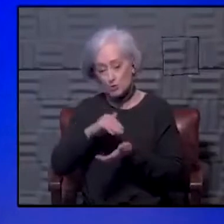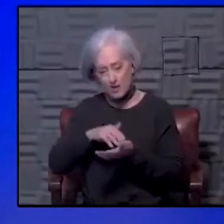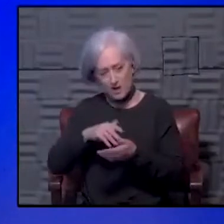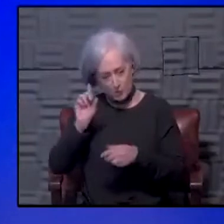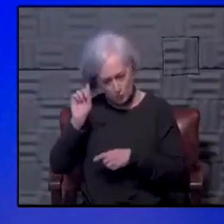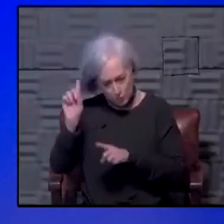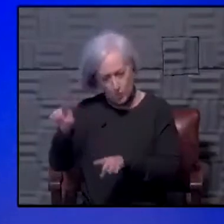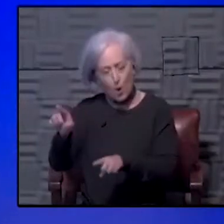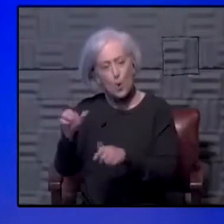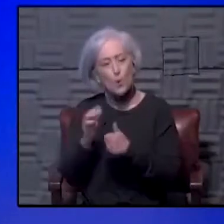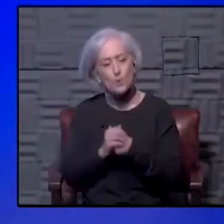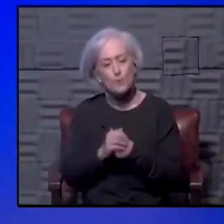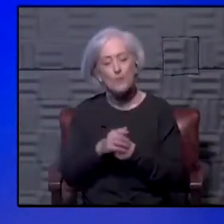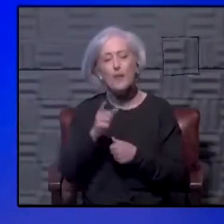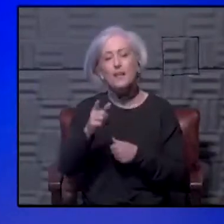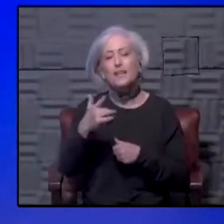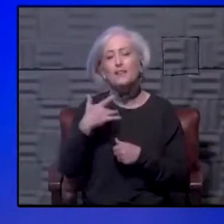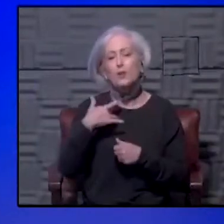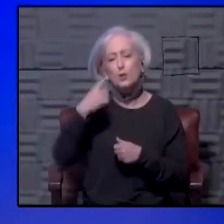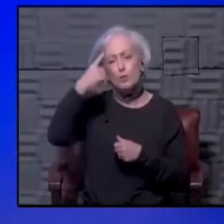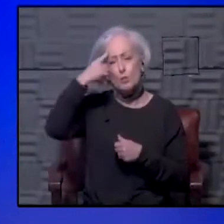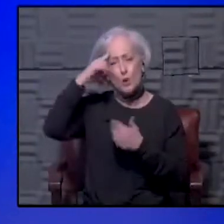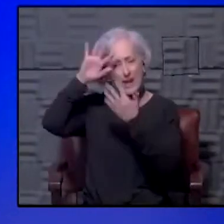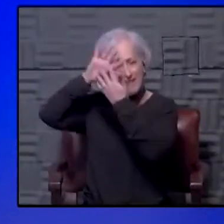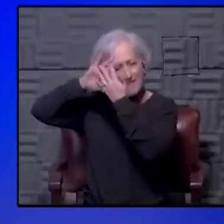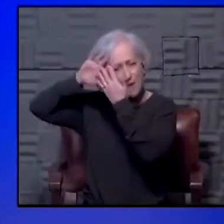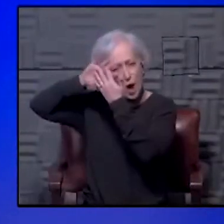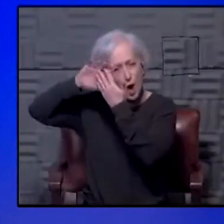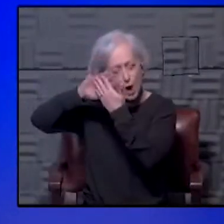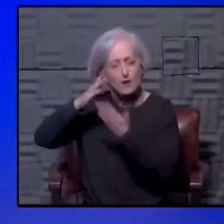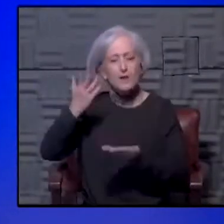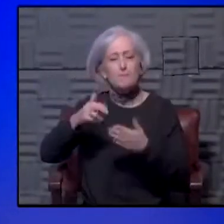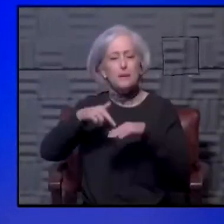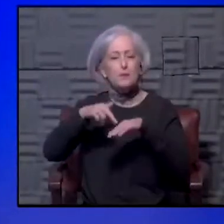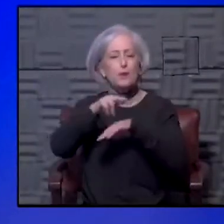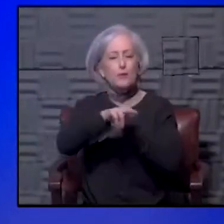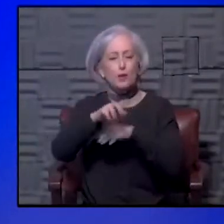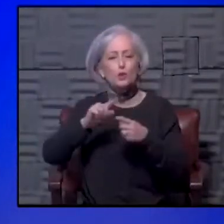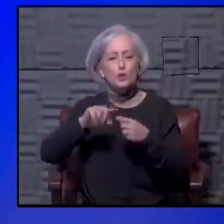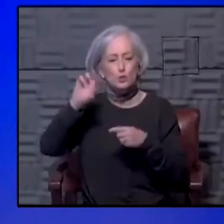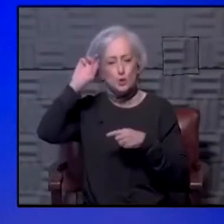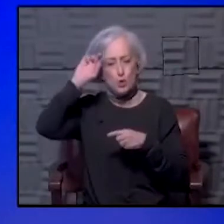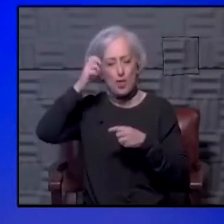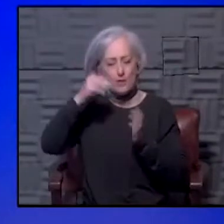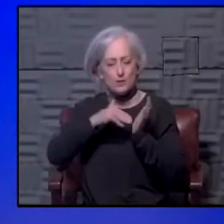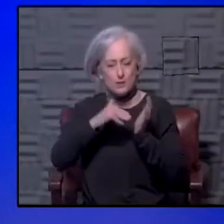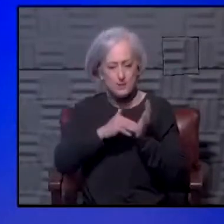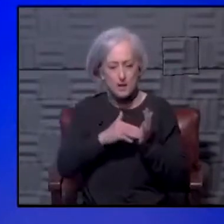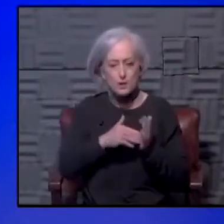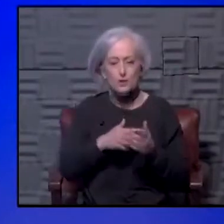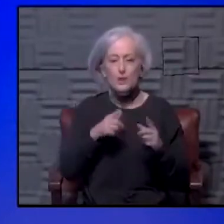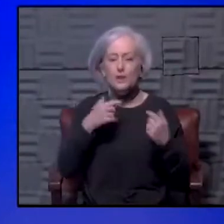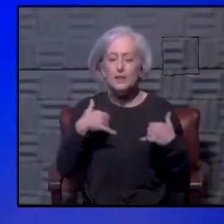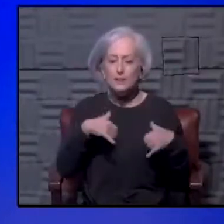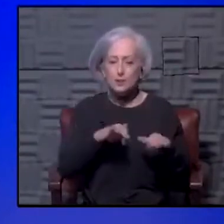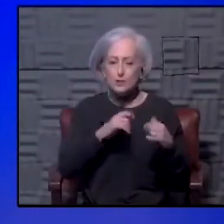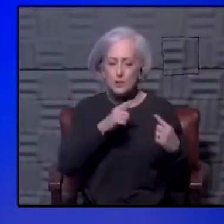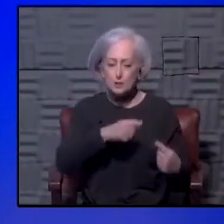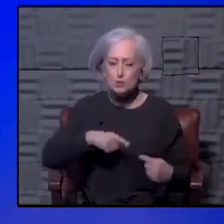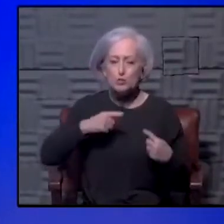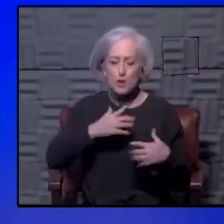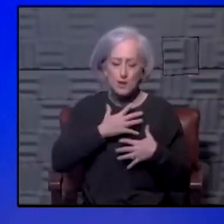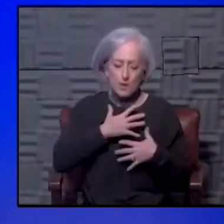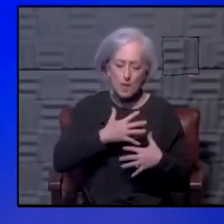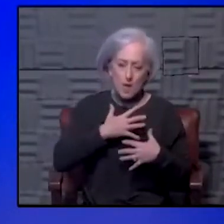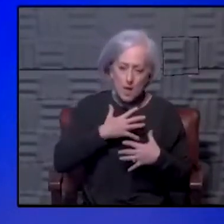that. If you're having brain fog, you may want referral to a neurologist. If you're having the shortness of breath, referral to a pulmonologist